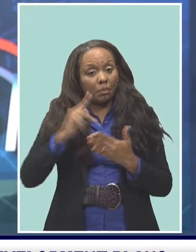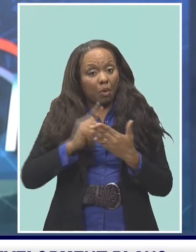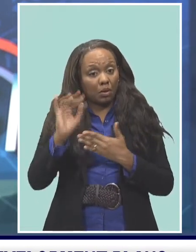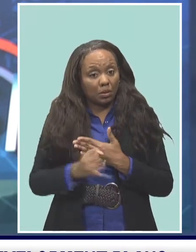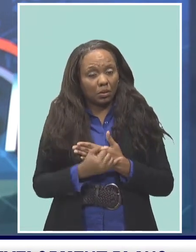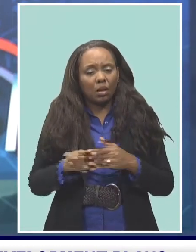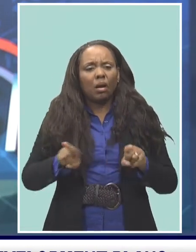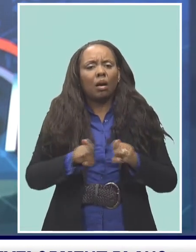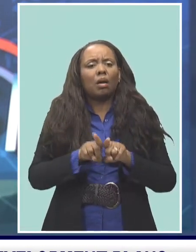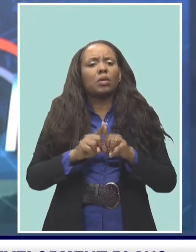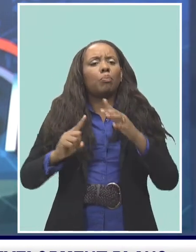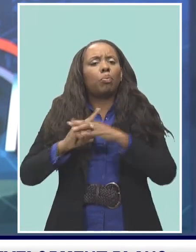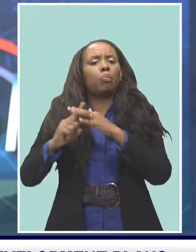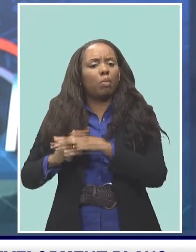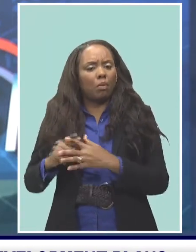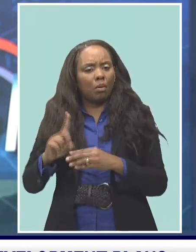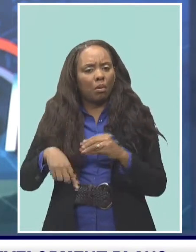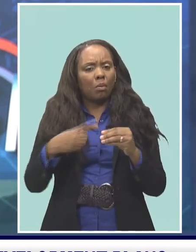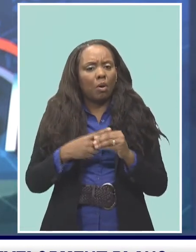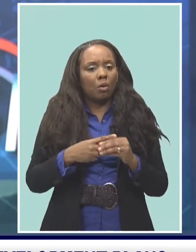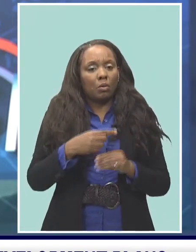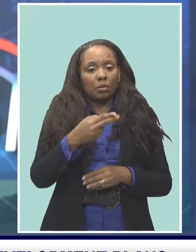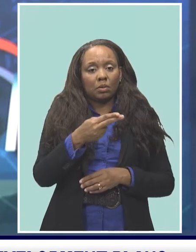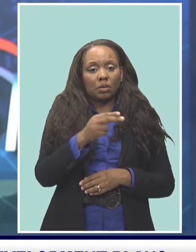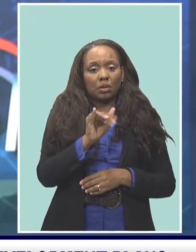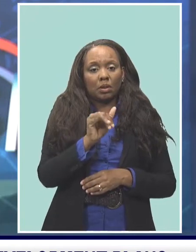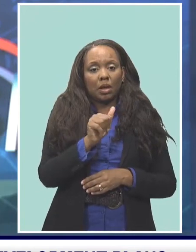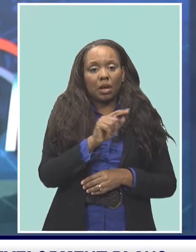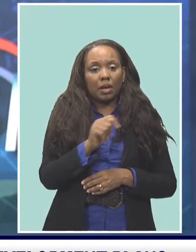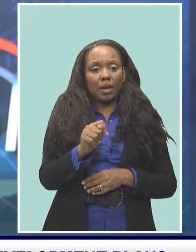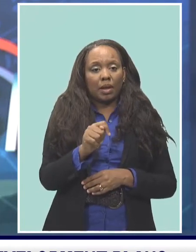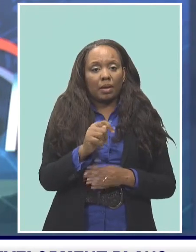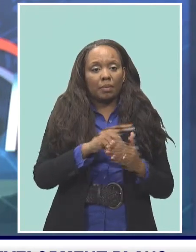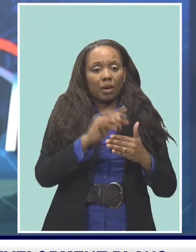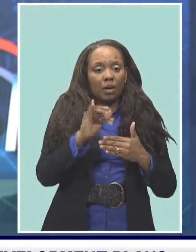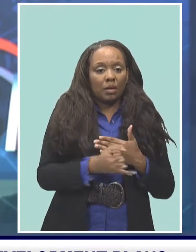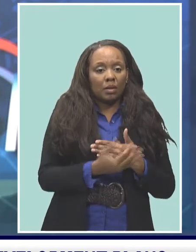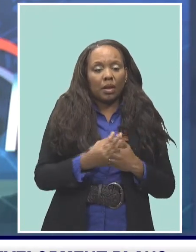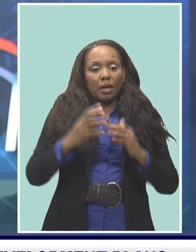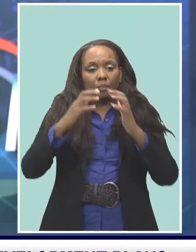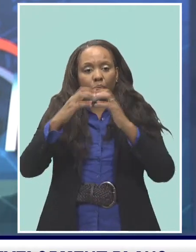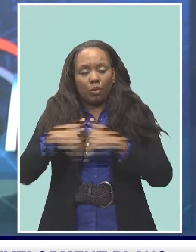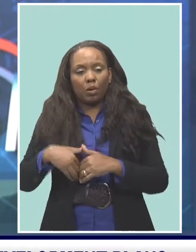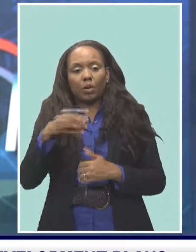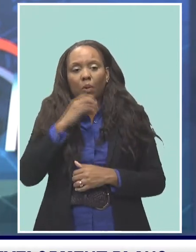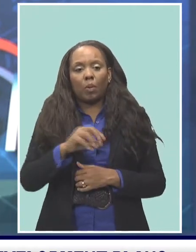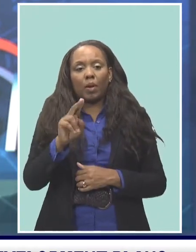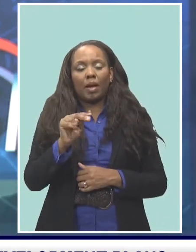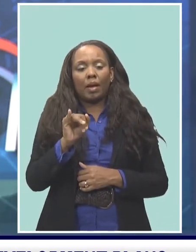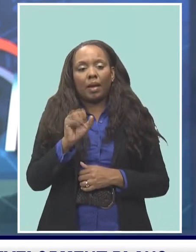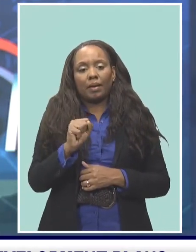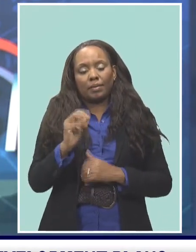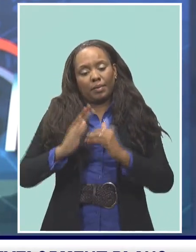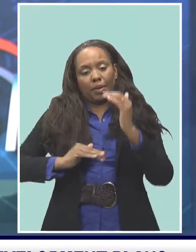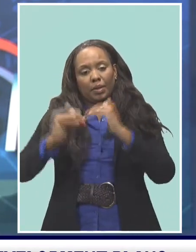raised questions on the connection between the Hyatt development project and the proposed demolition of the NIS building and fire